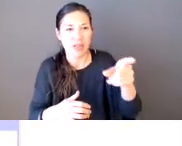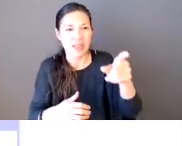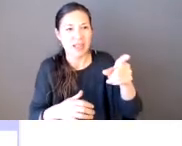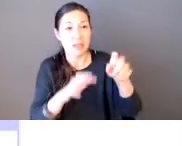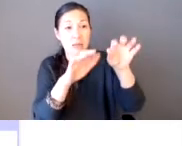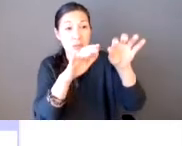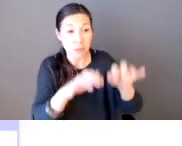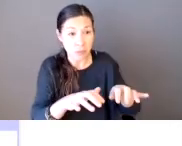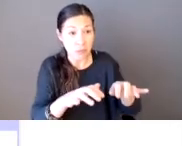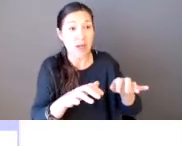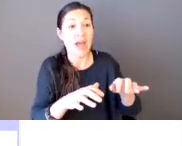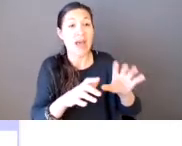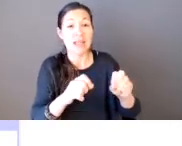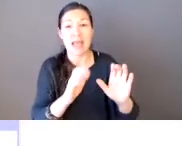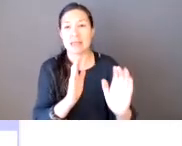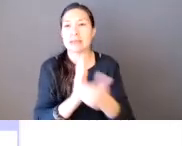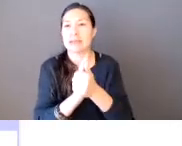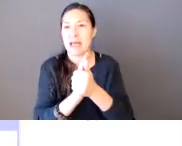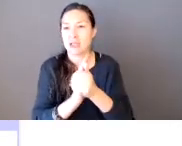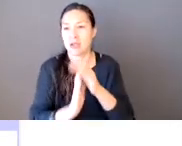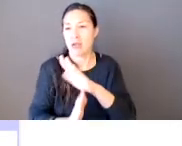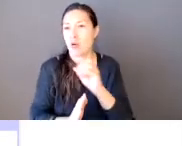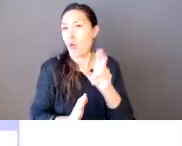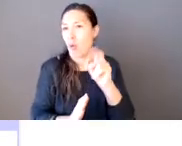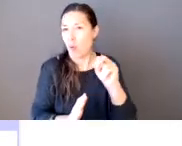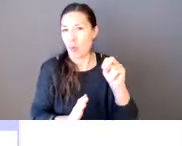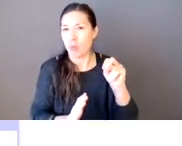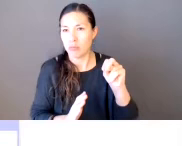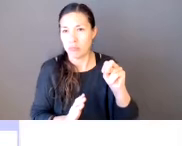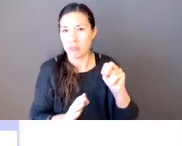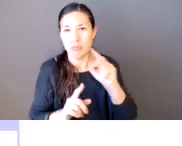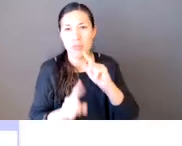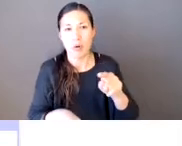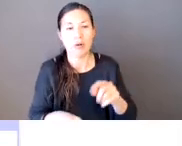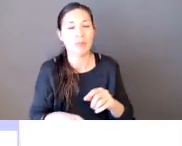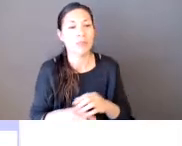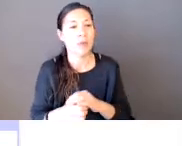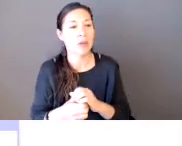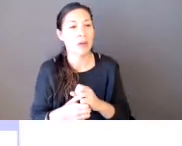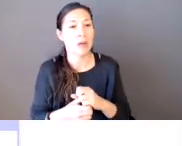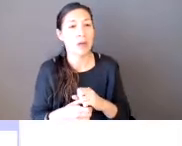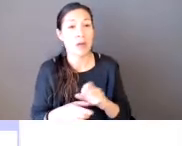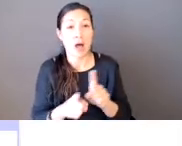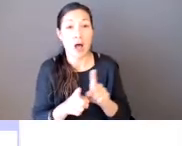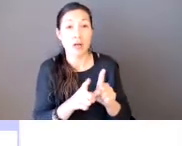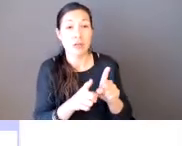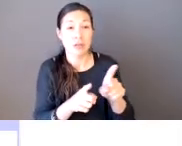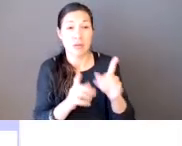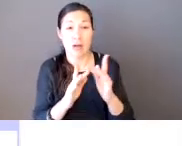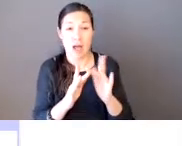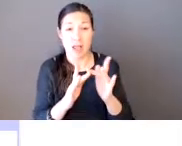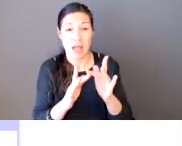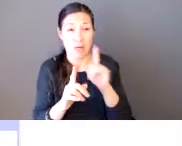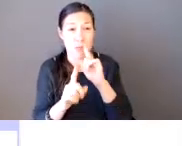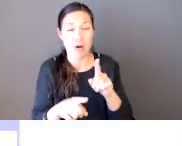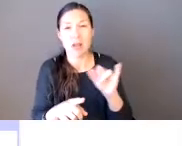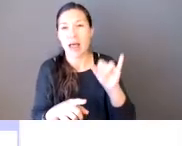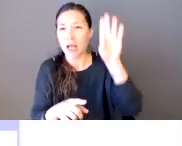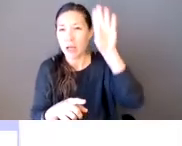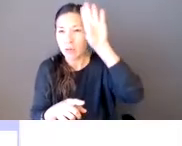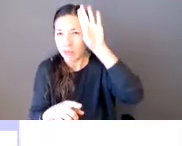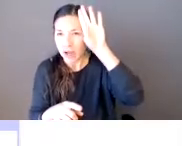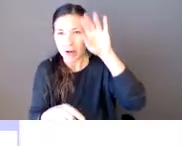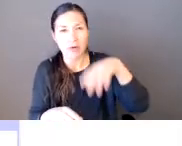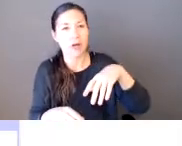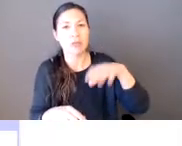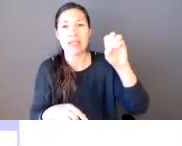to do. The other caution with the online reporting feature that we found, particularly with like firefighters and EMTs,